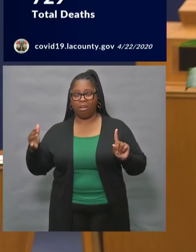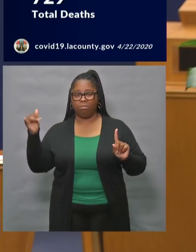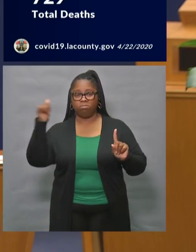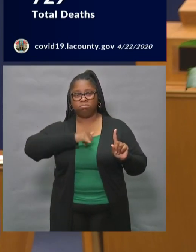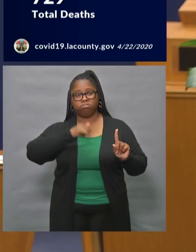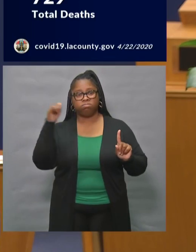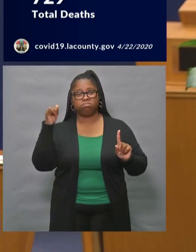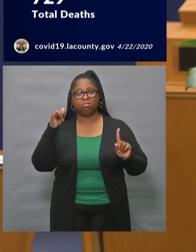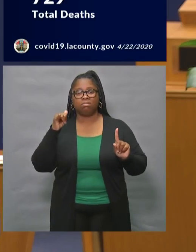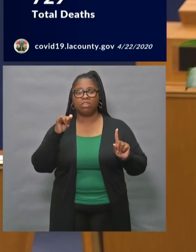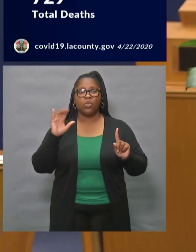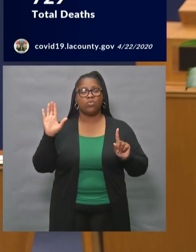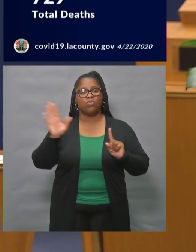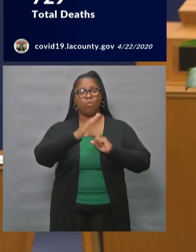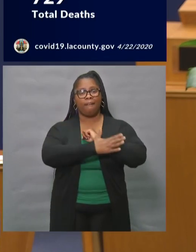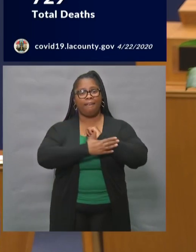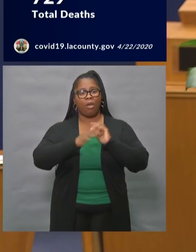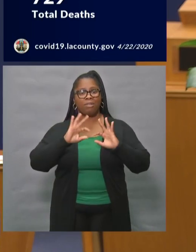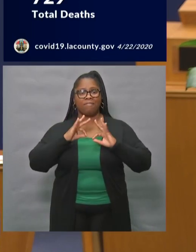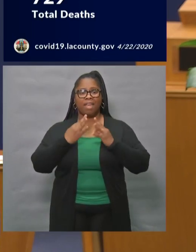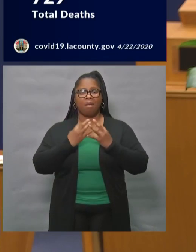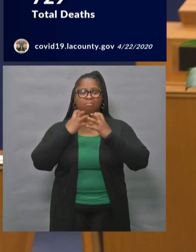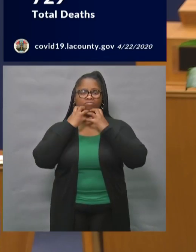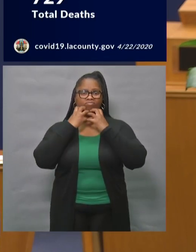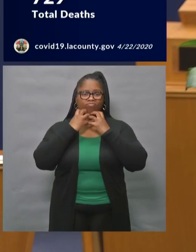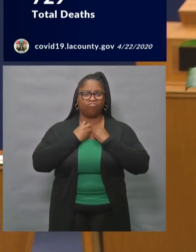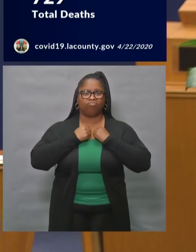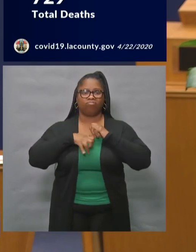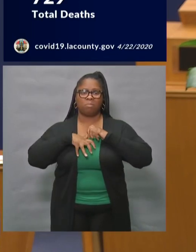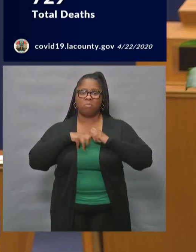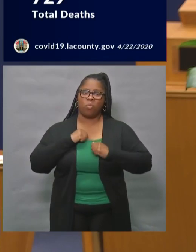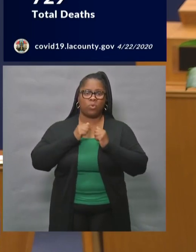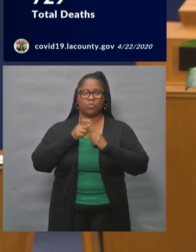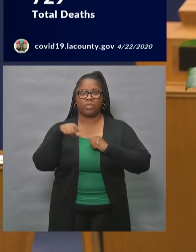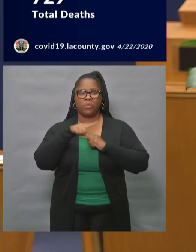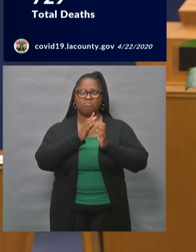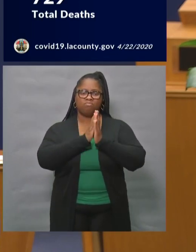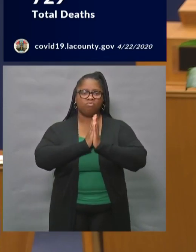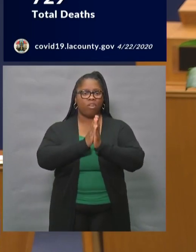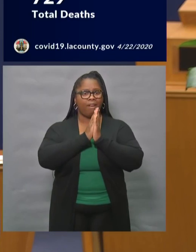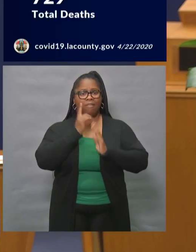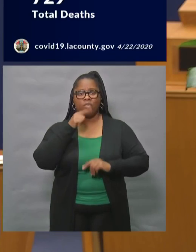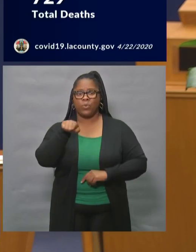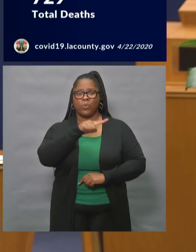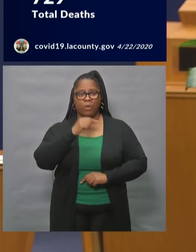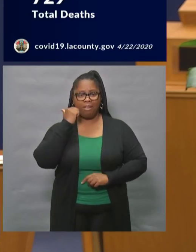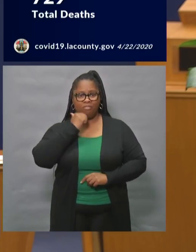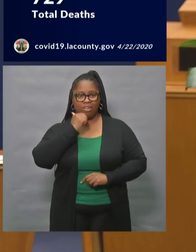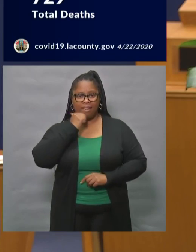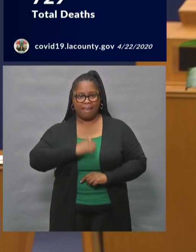county family mourns with you, and we keep you in our prayers every day. We're